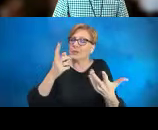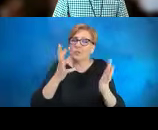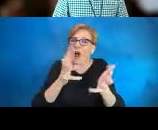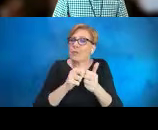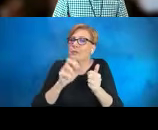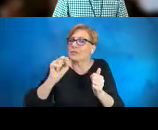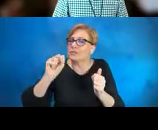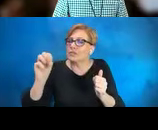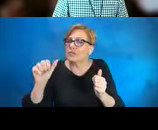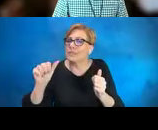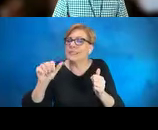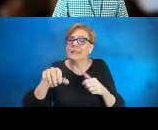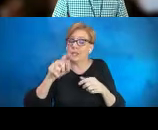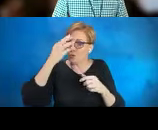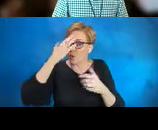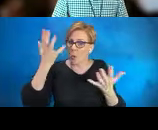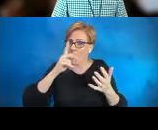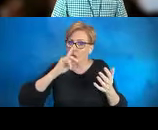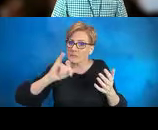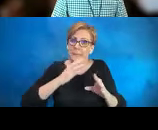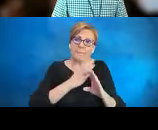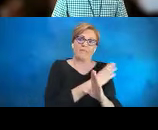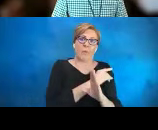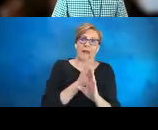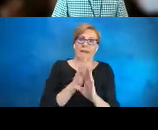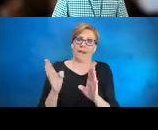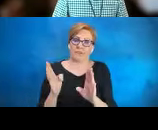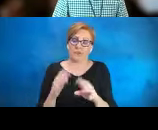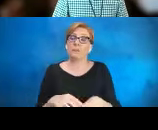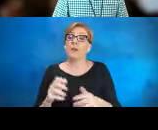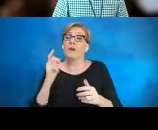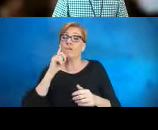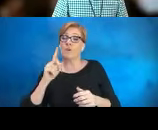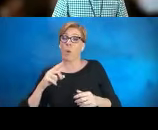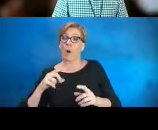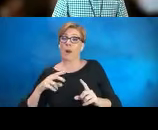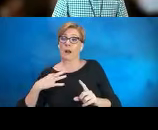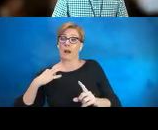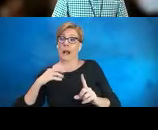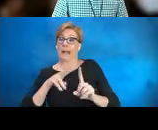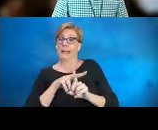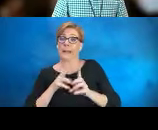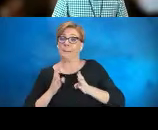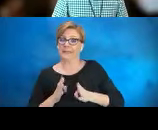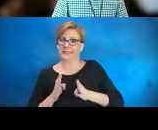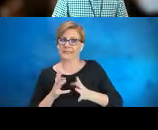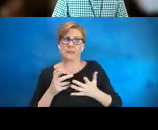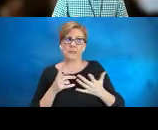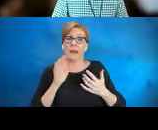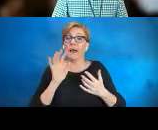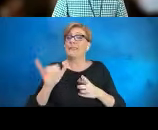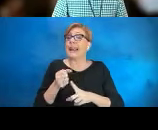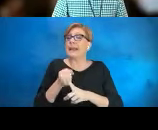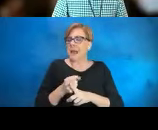sense of the before and after, whereas some claimants, it took more time for them to kind of be impacted. So we